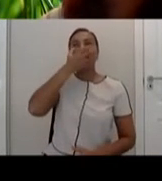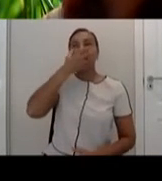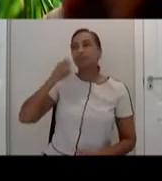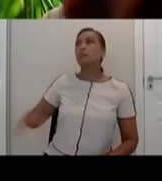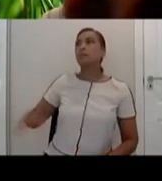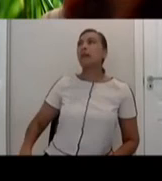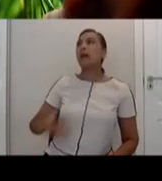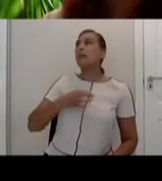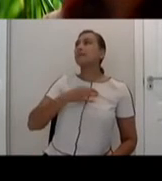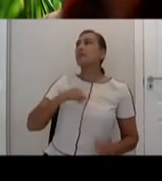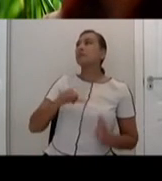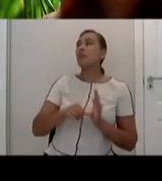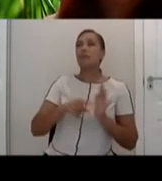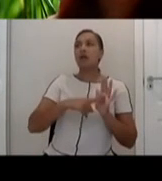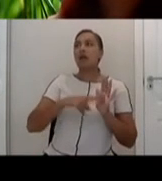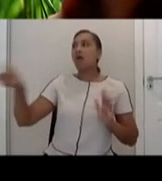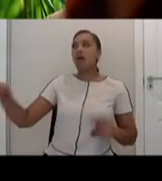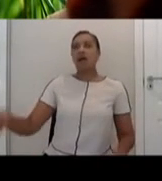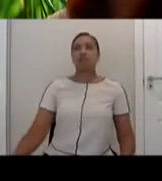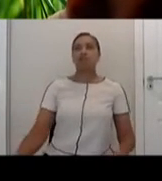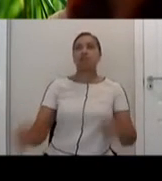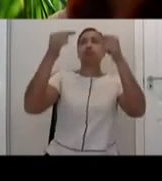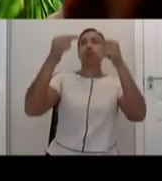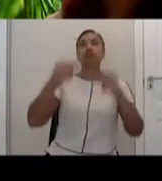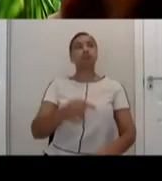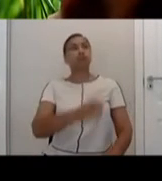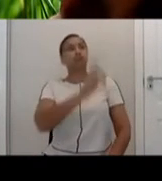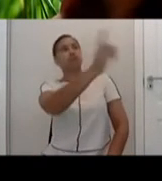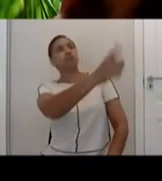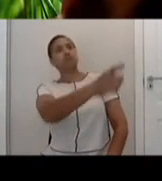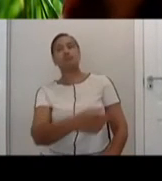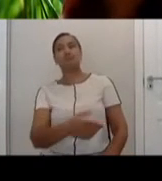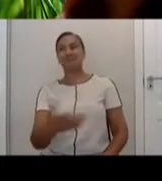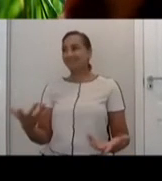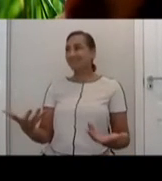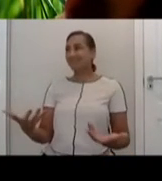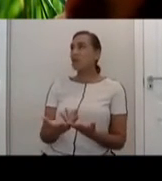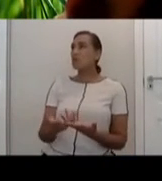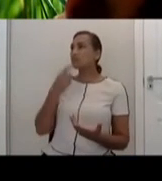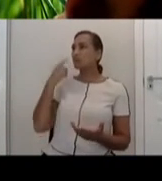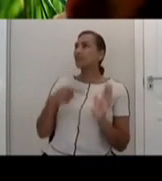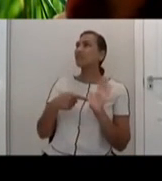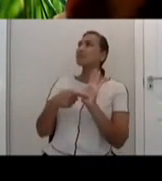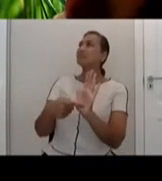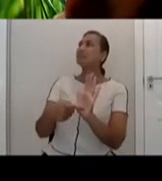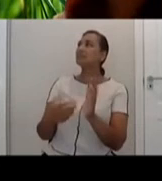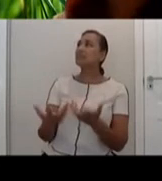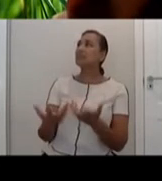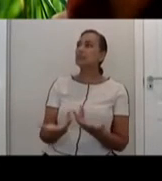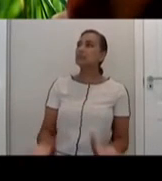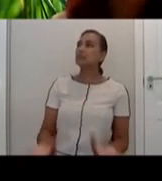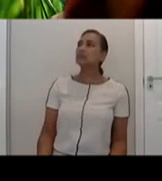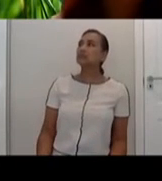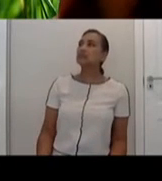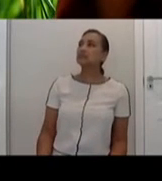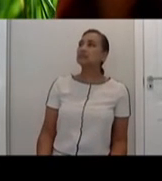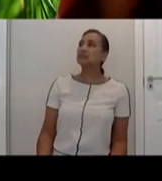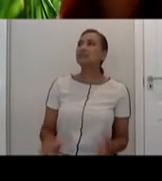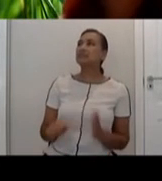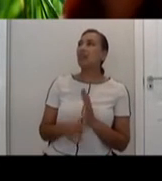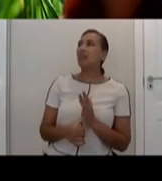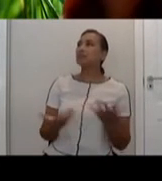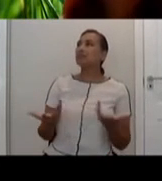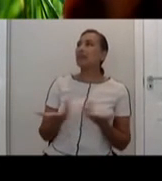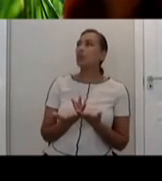they have, and they may be over 11, and you know. So I think there's something around how do we stop the the already difficult